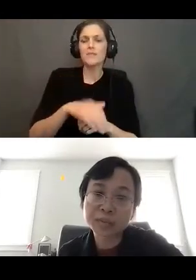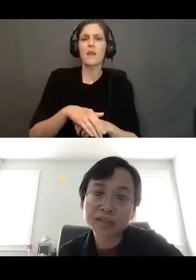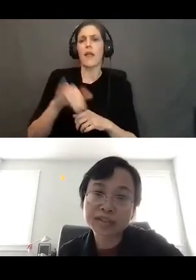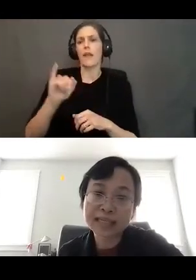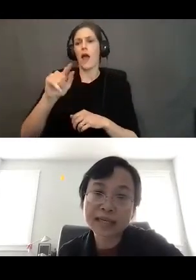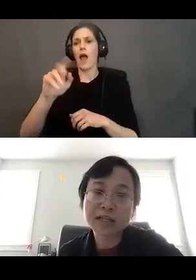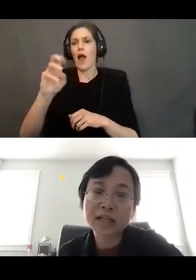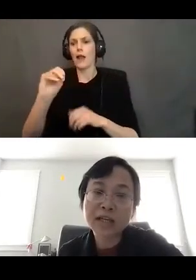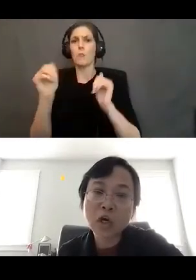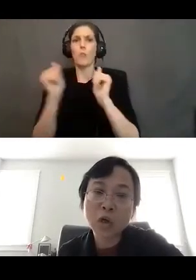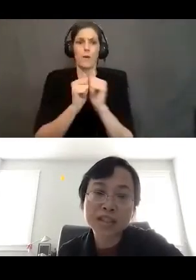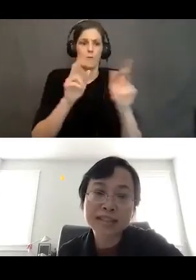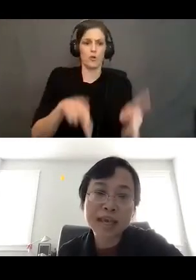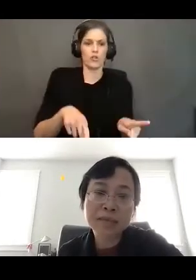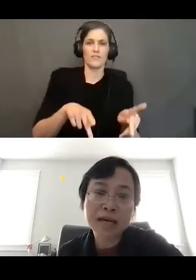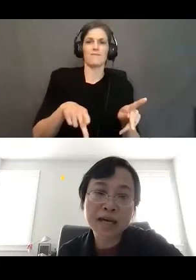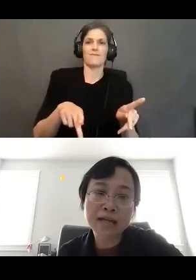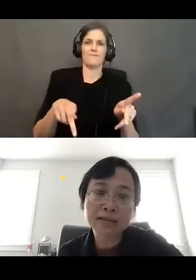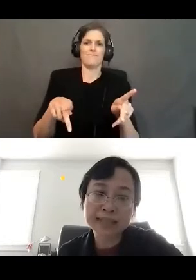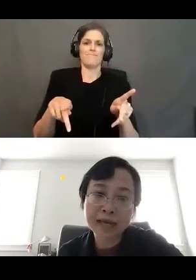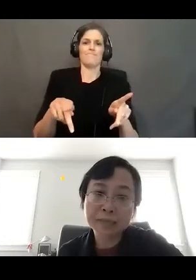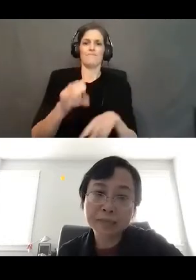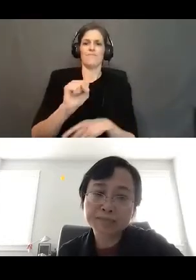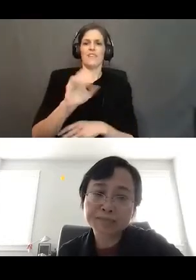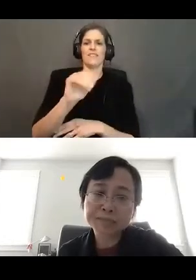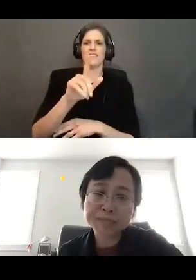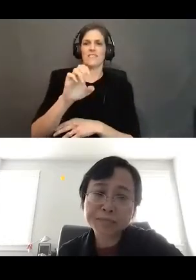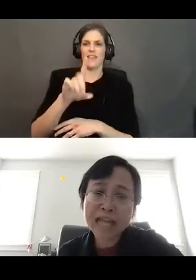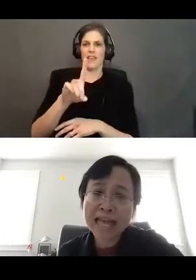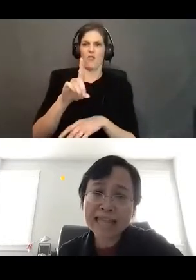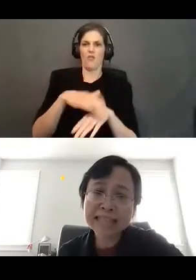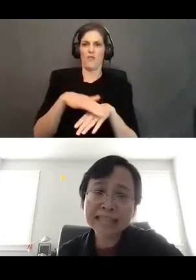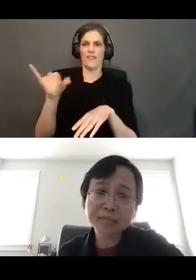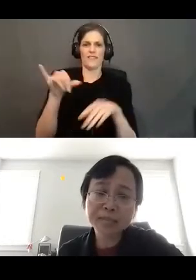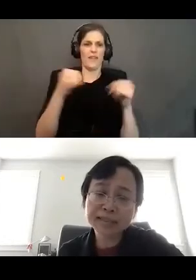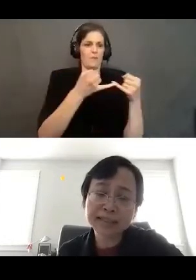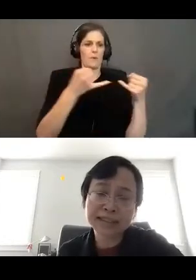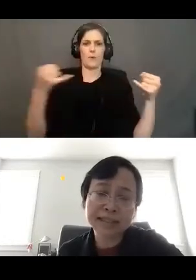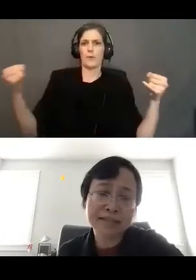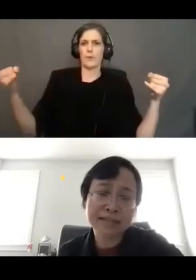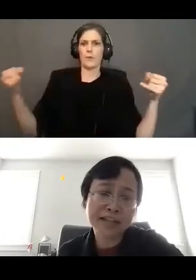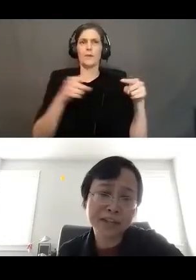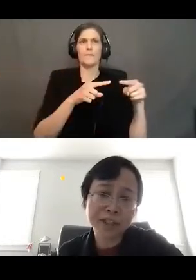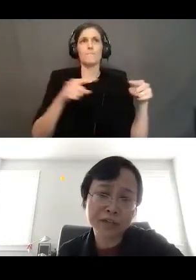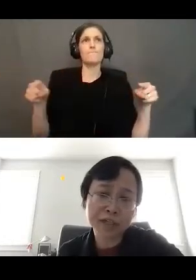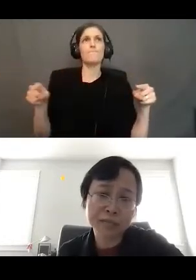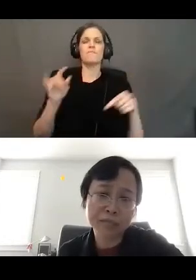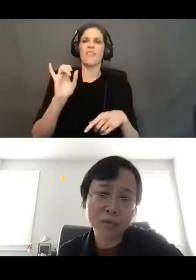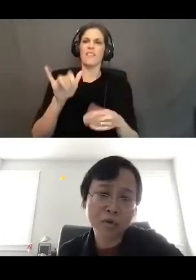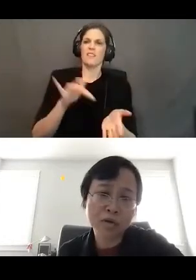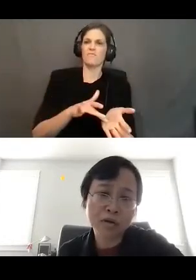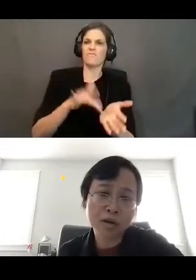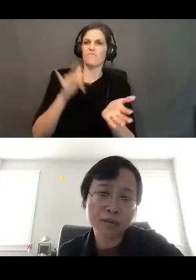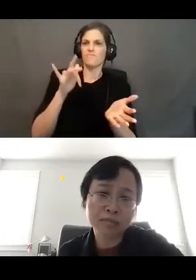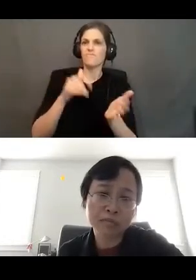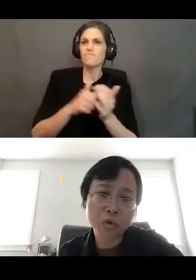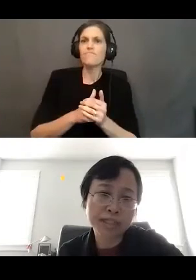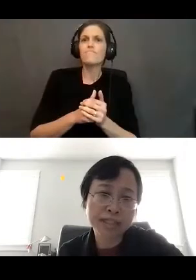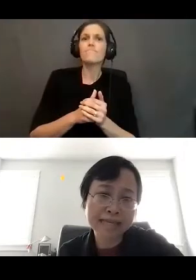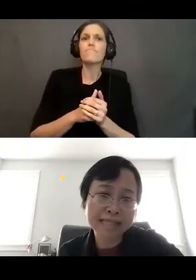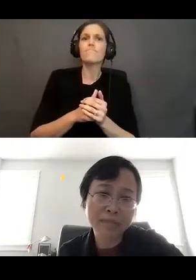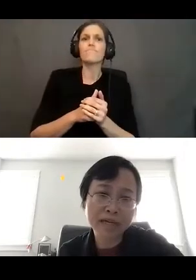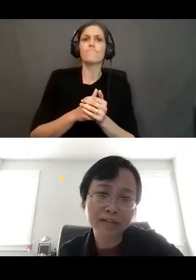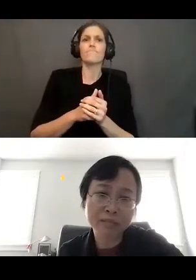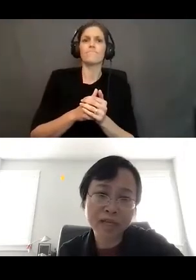they will be scaled on the same scale. And this is basically the advantage of a more